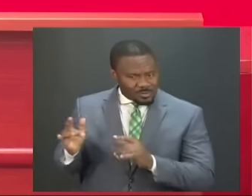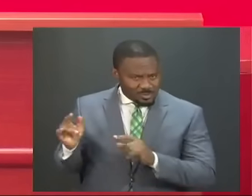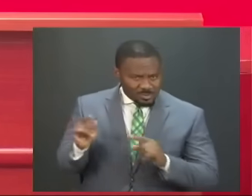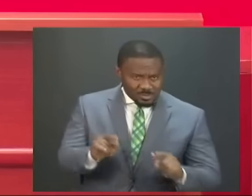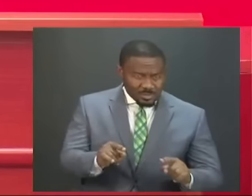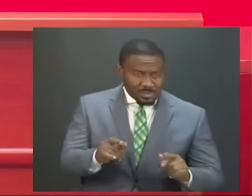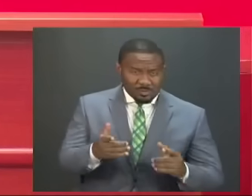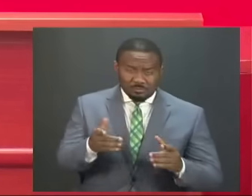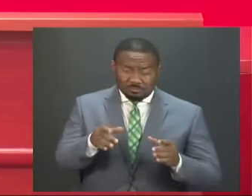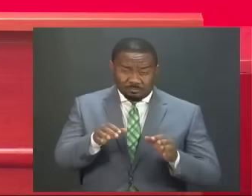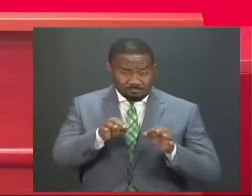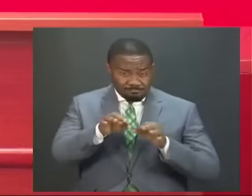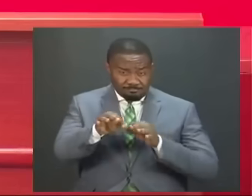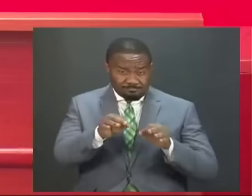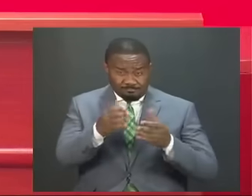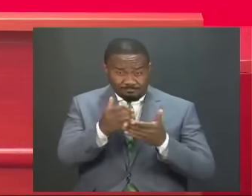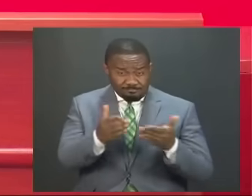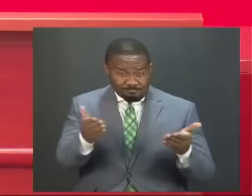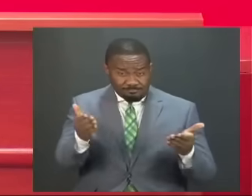some issues,